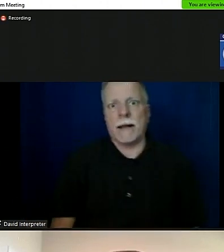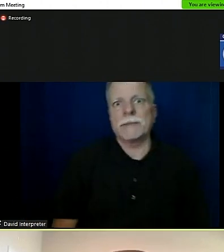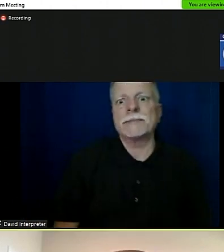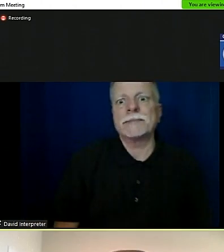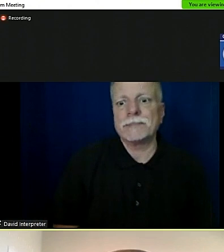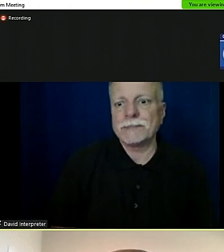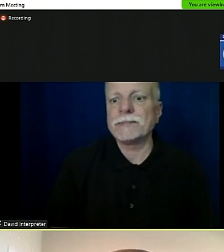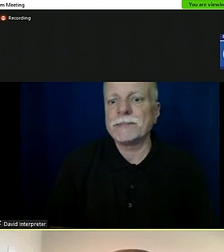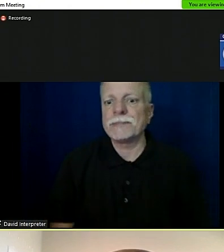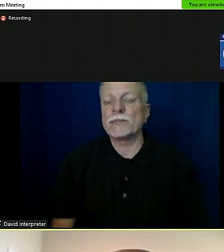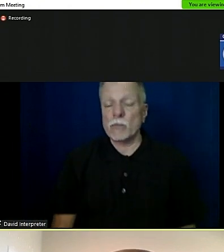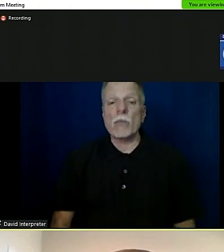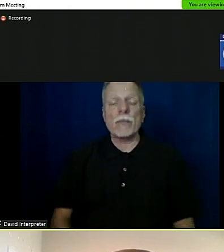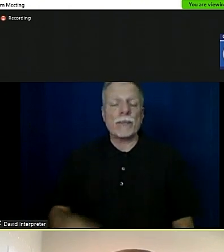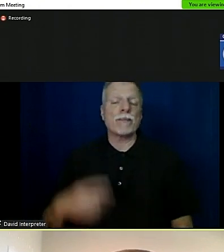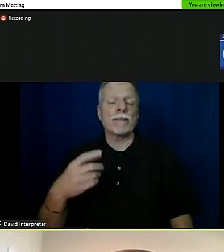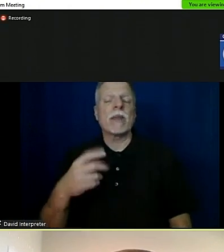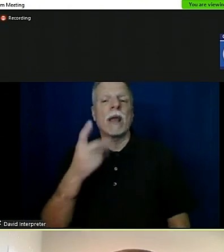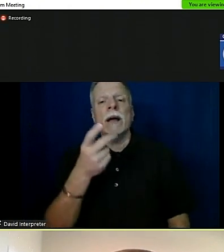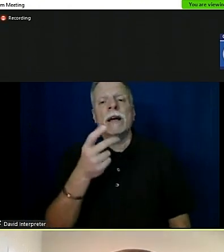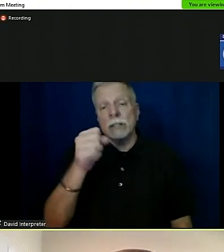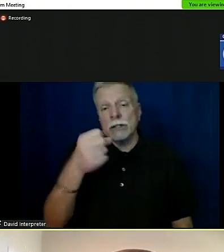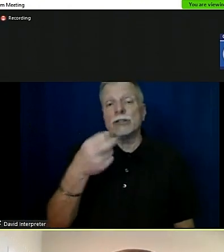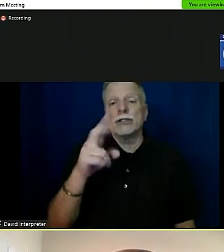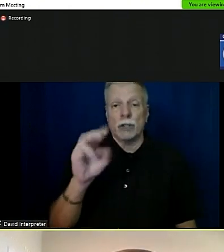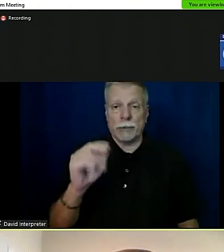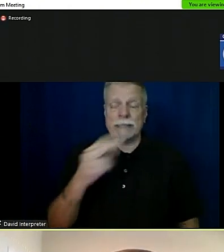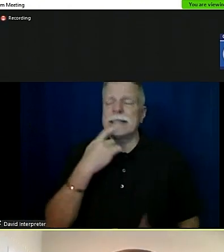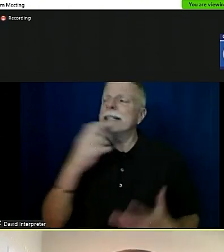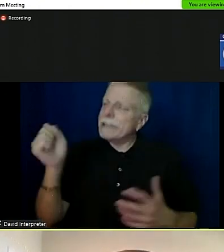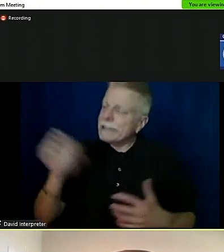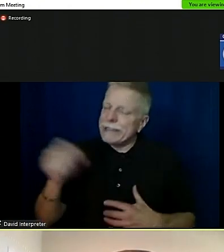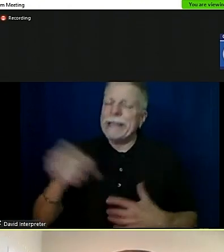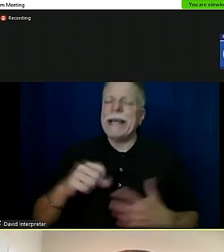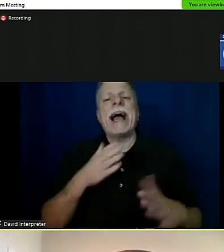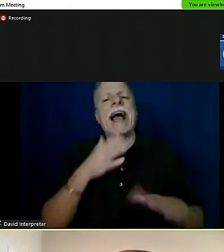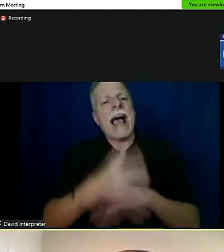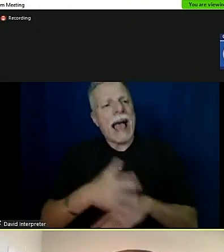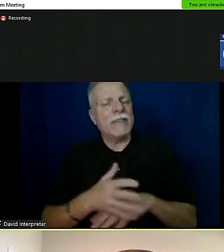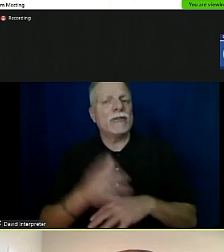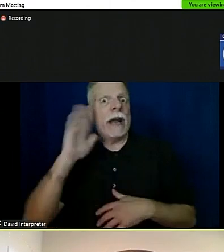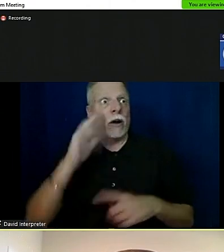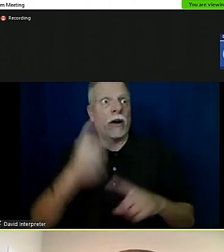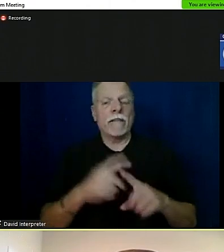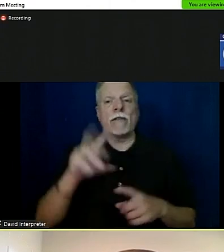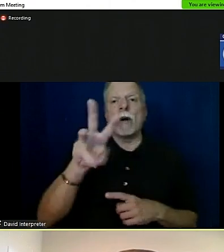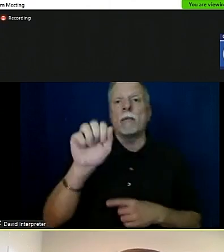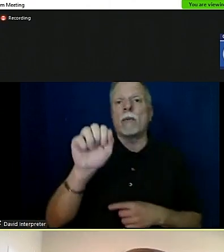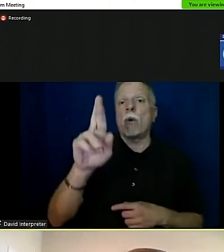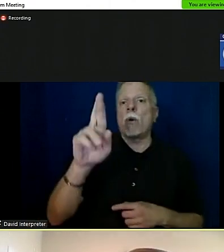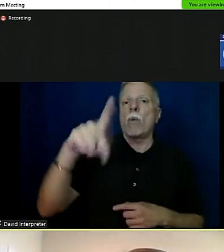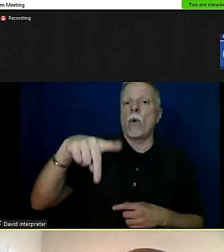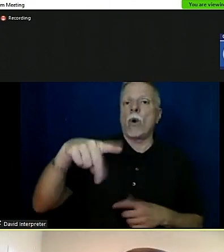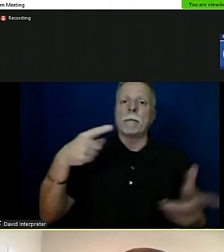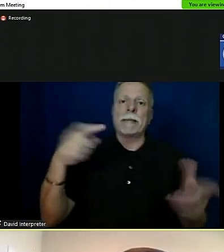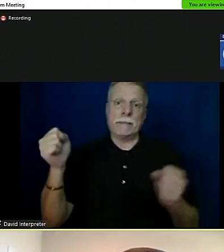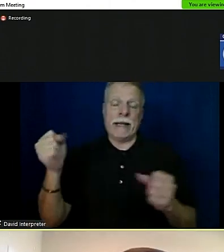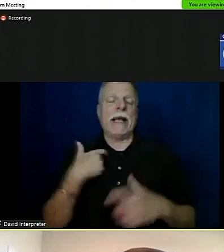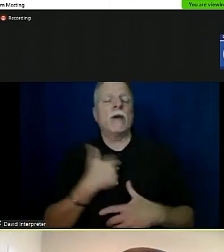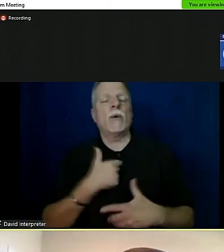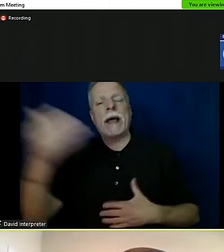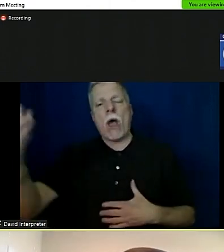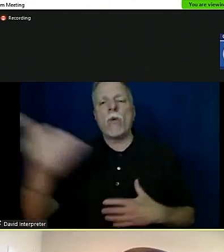Yeah, I think the only thing I would add to that is we've, after hearing from Warp Speed, we welcome the increase of allocation